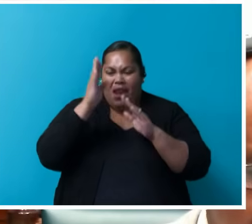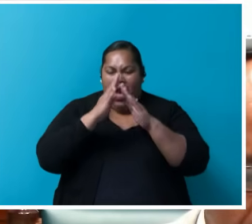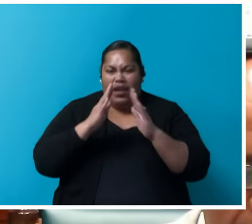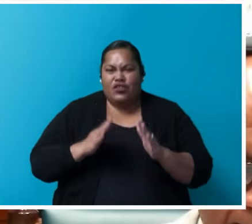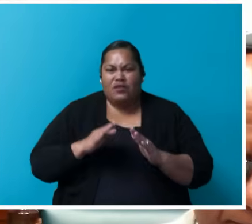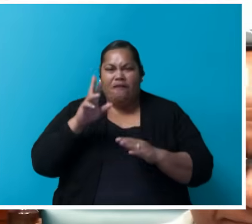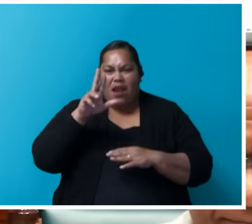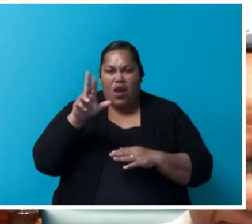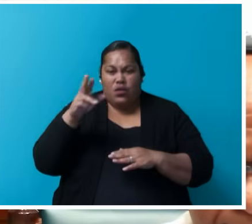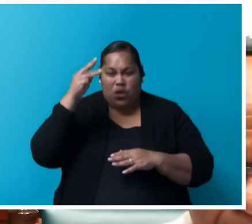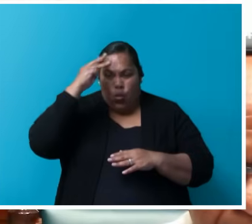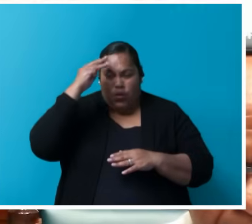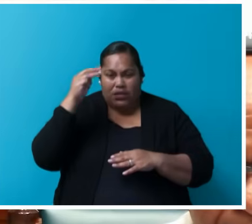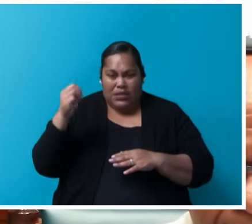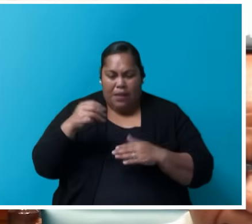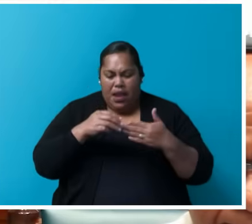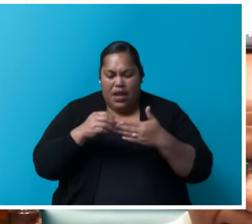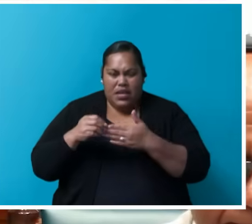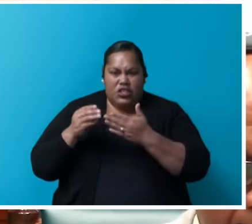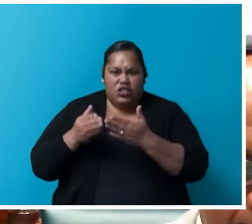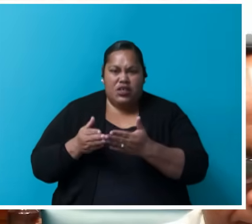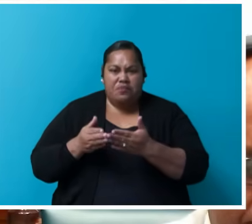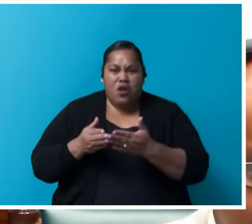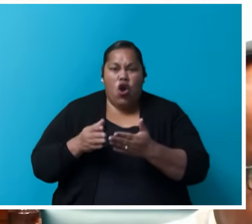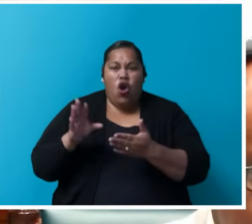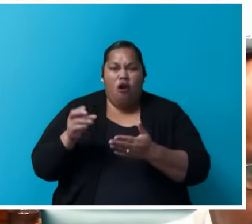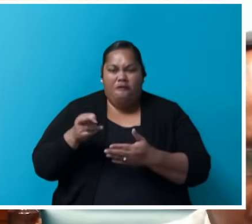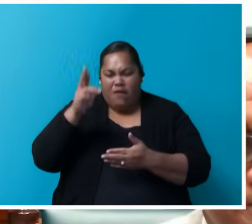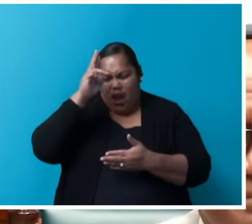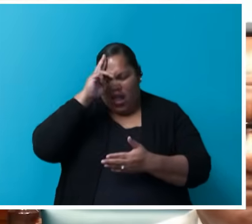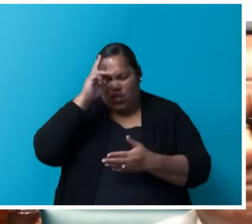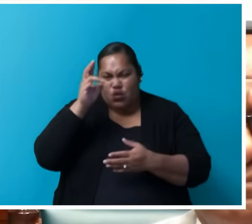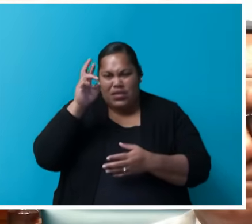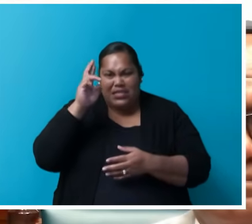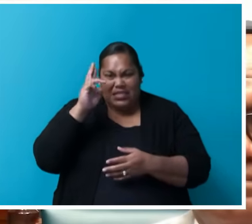the wisdom and leadership of the late Tuineau Ratu Sekamese Semara